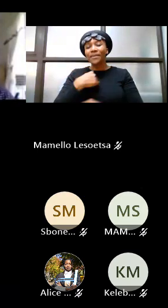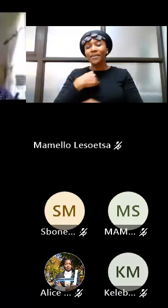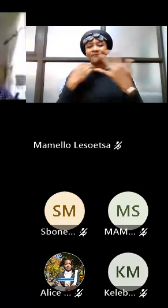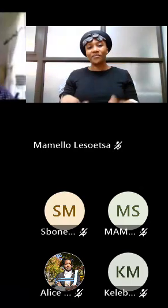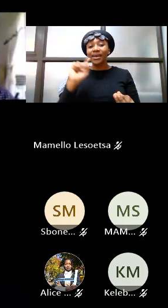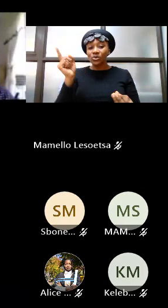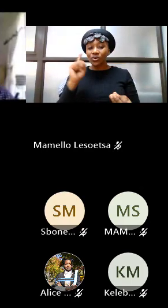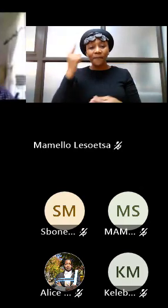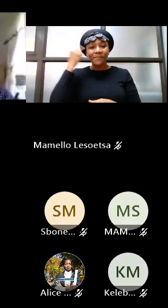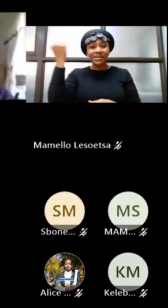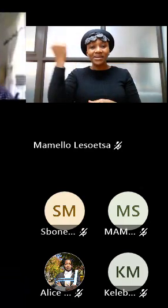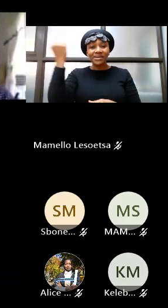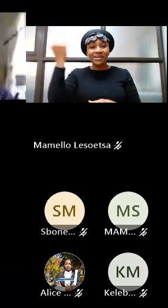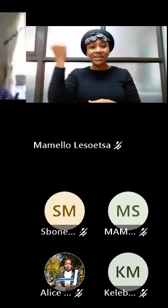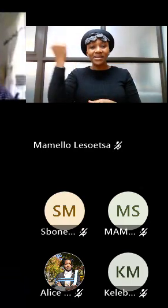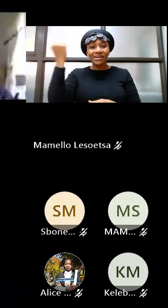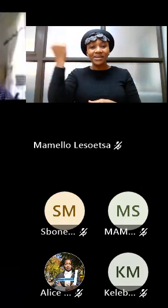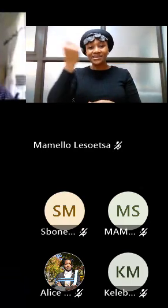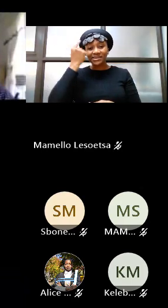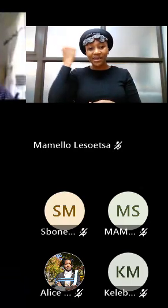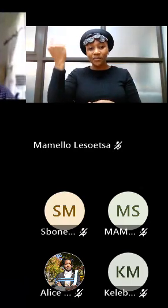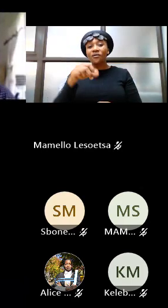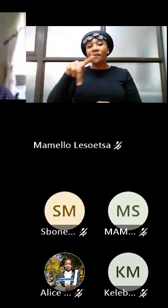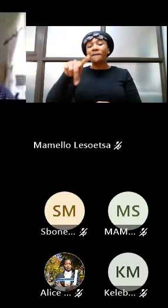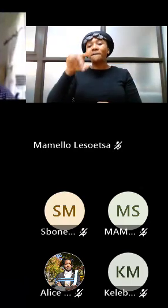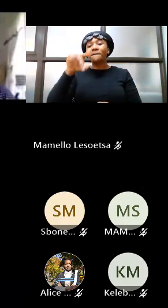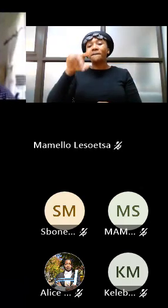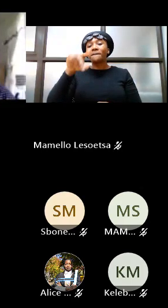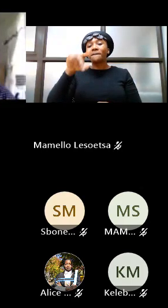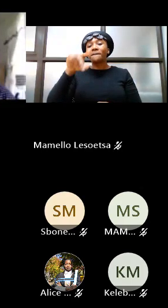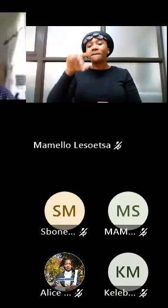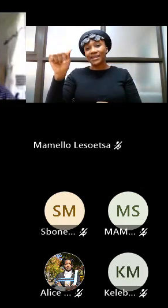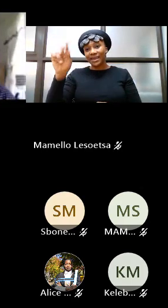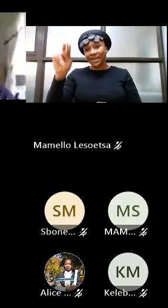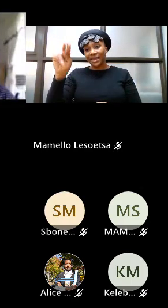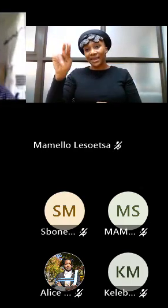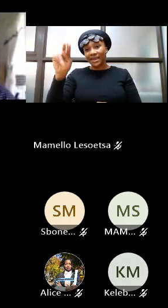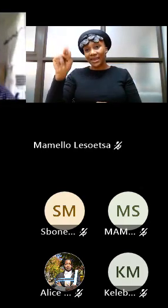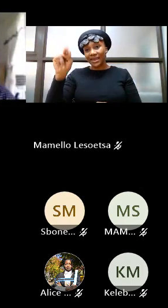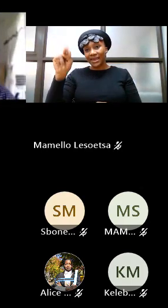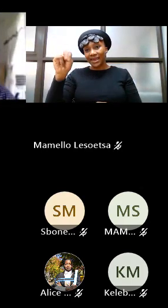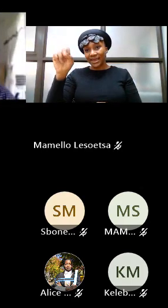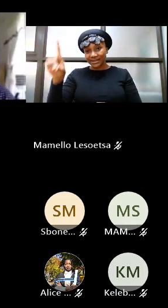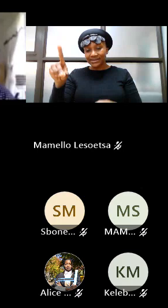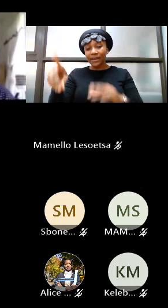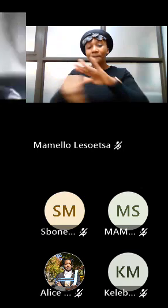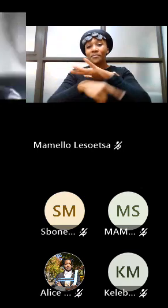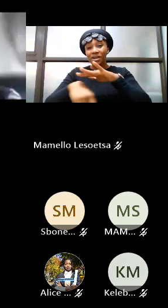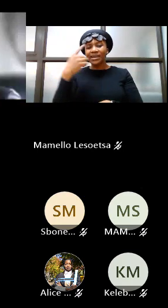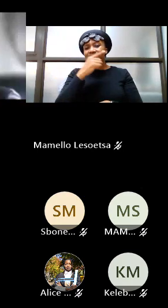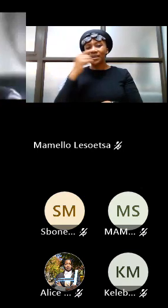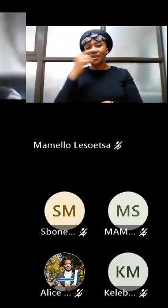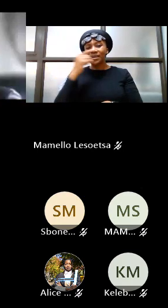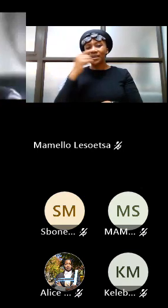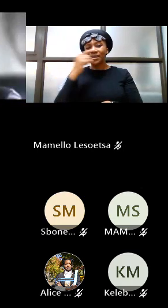principal of Pinelands Primary, I think. I keep forgetting her name, but Norton.